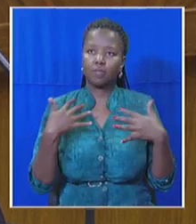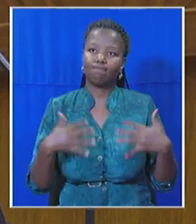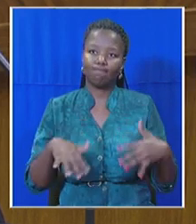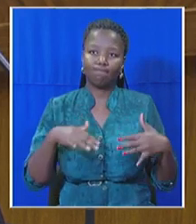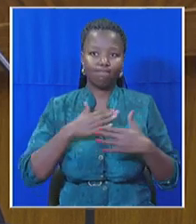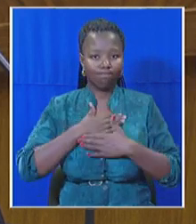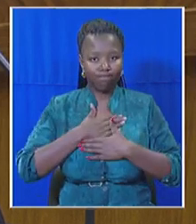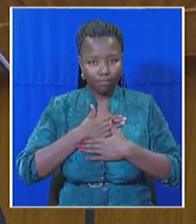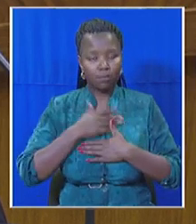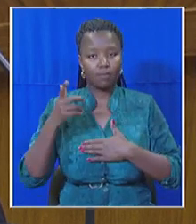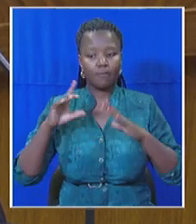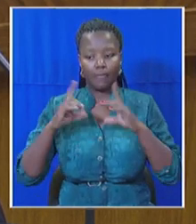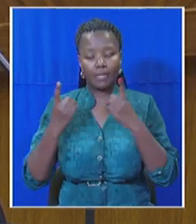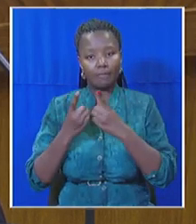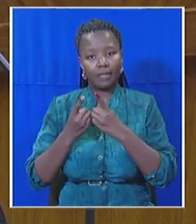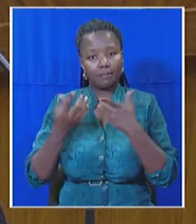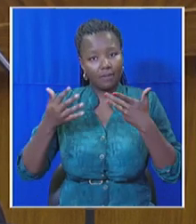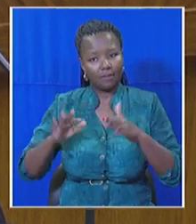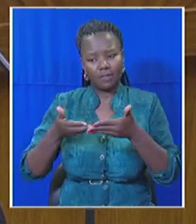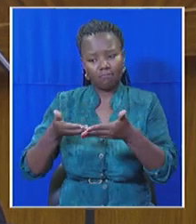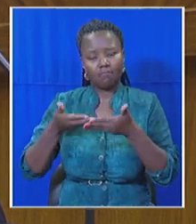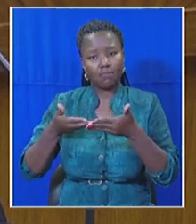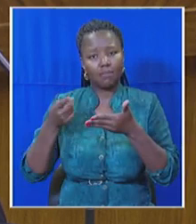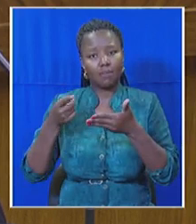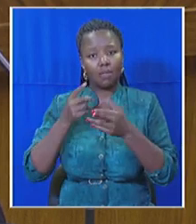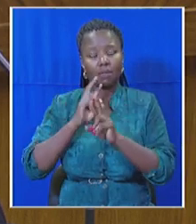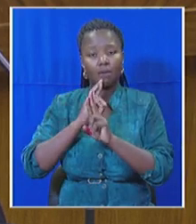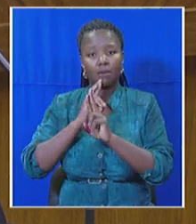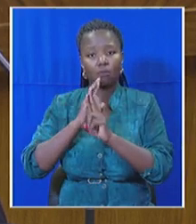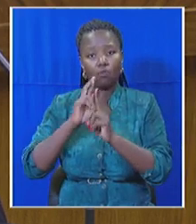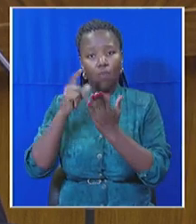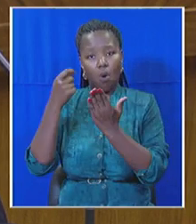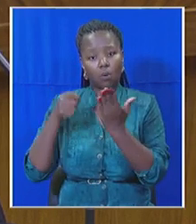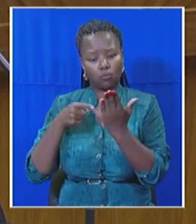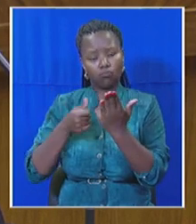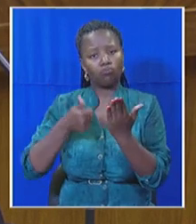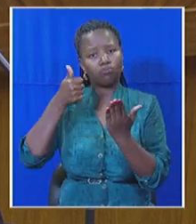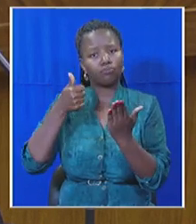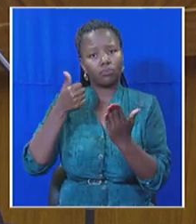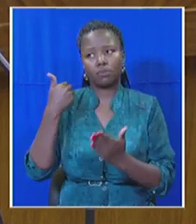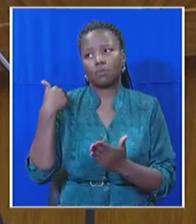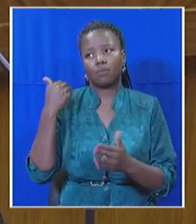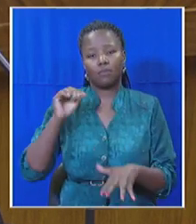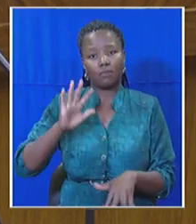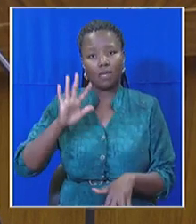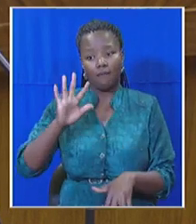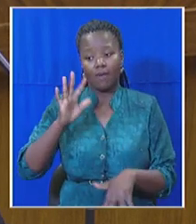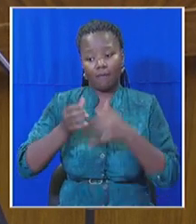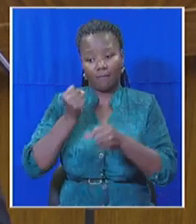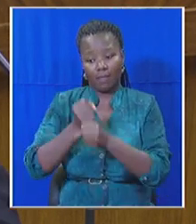the department obtained an unqualified audit report for the 5th consecutive